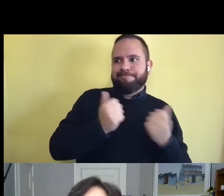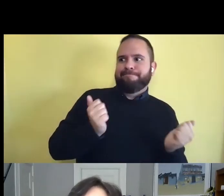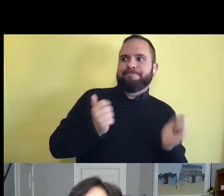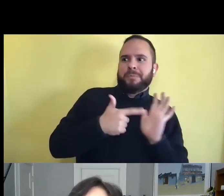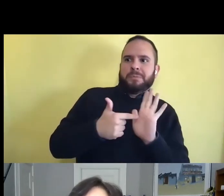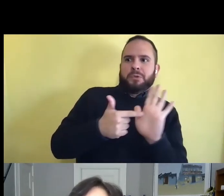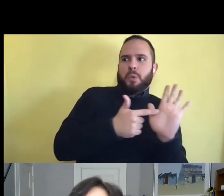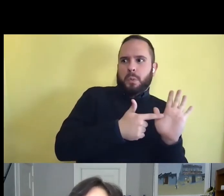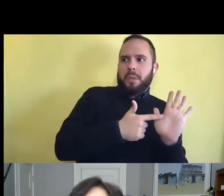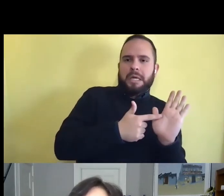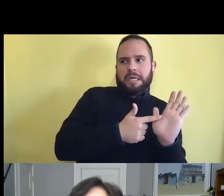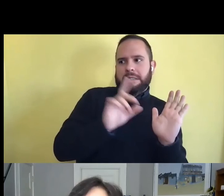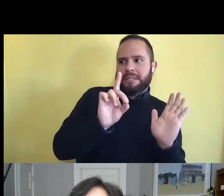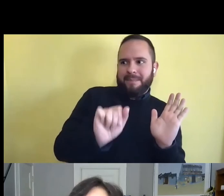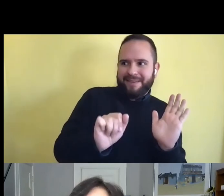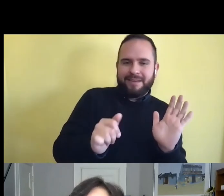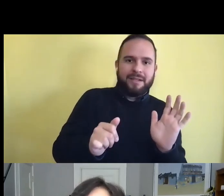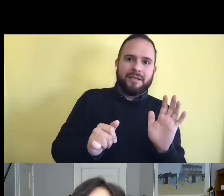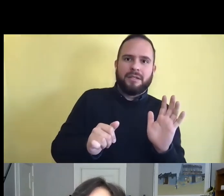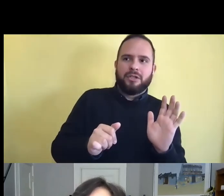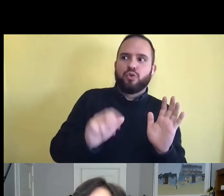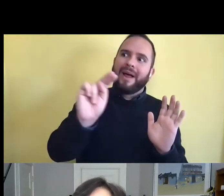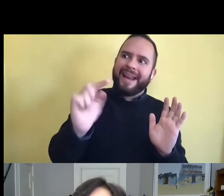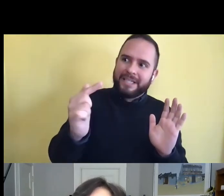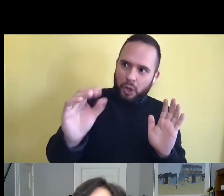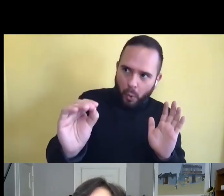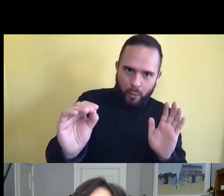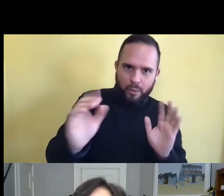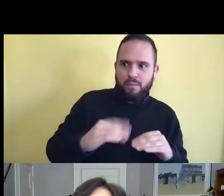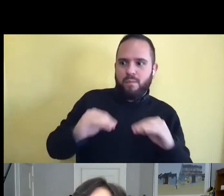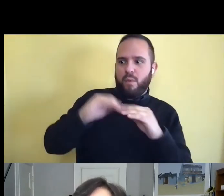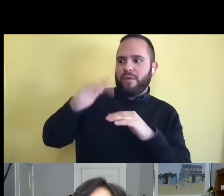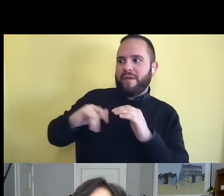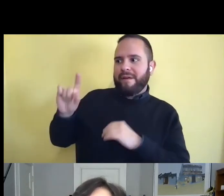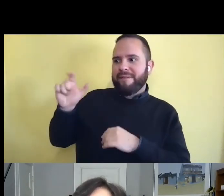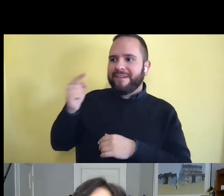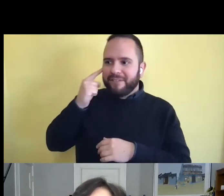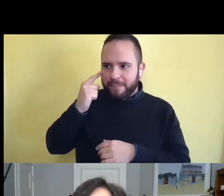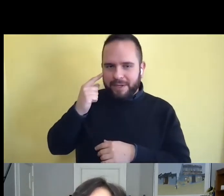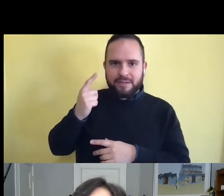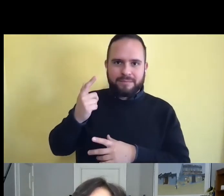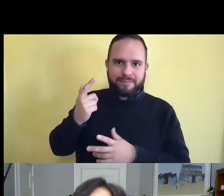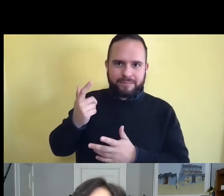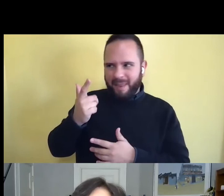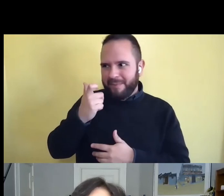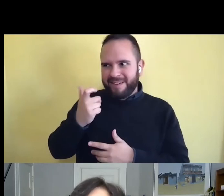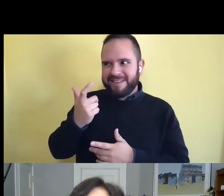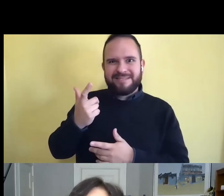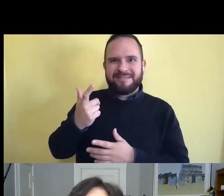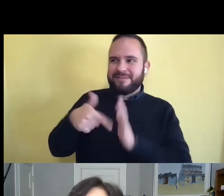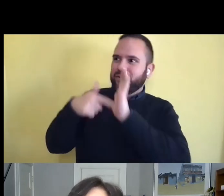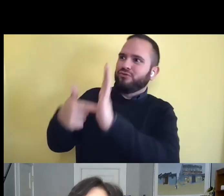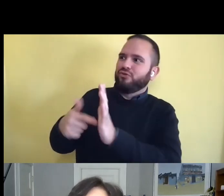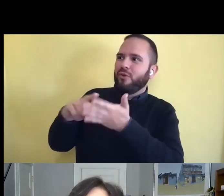to an NGO, a nonprofit organization, over the government, because there could be implications. And so being very